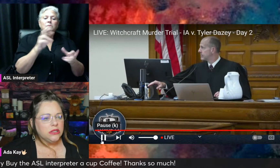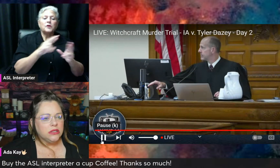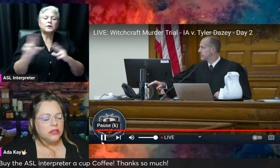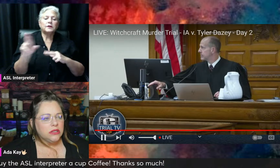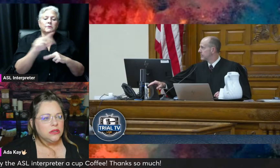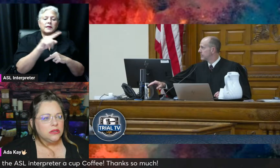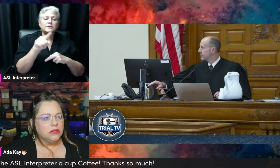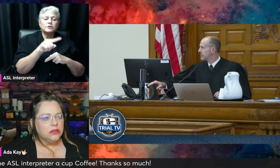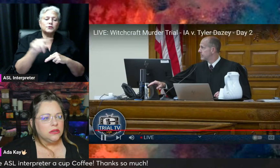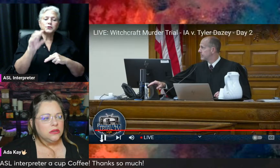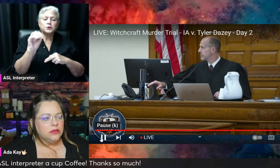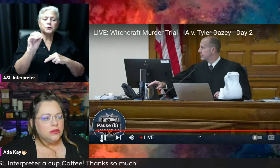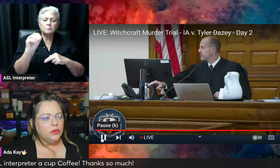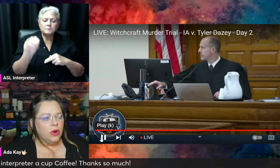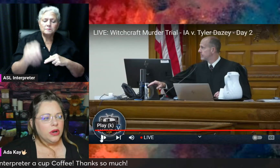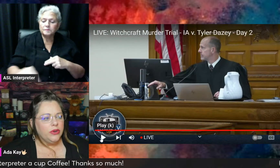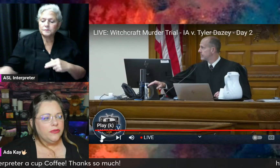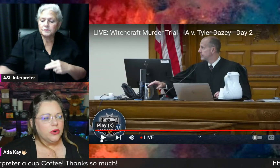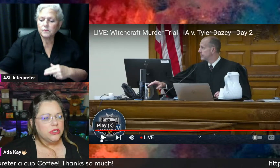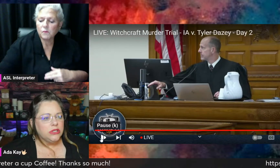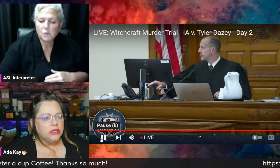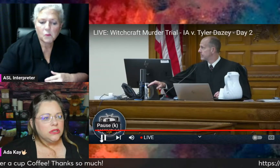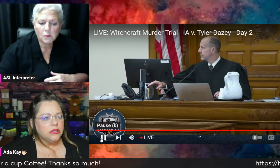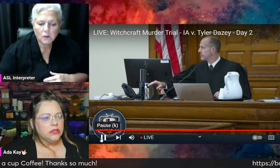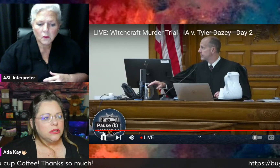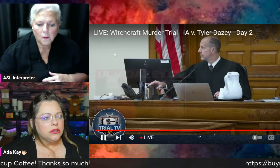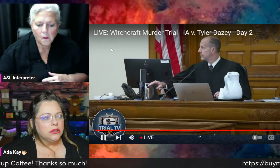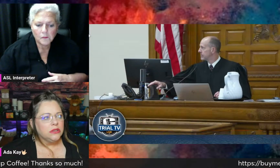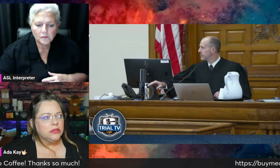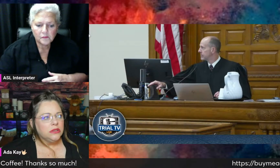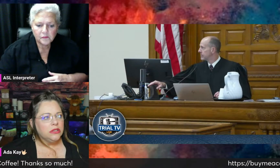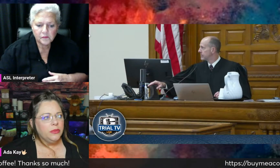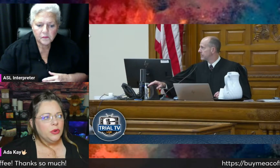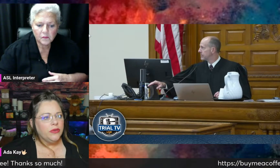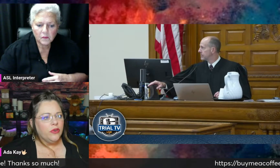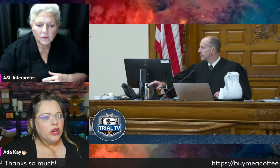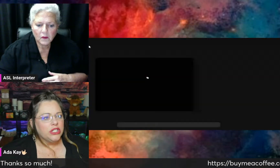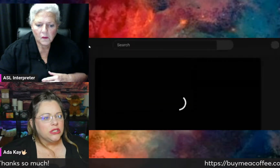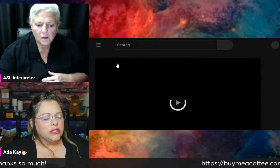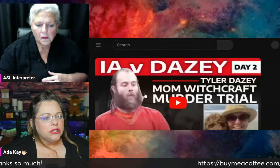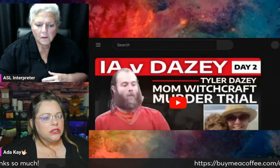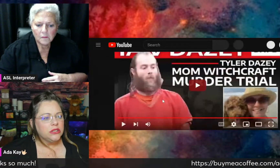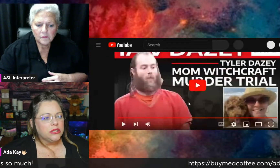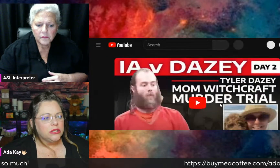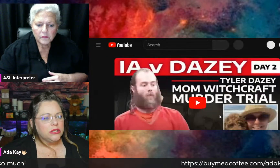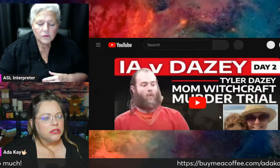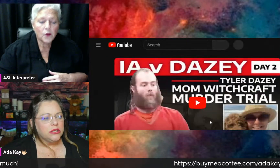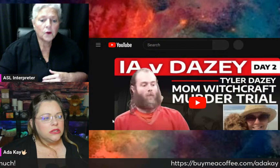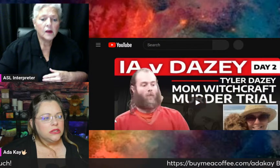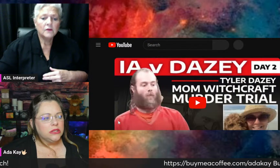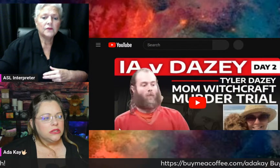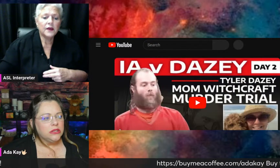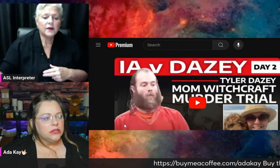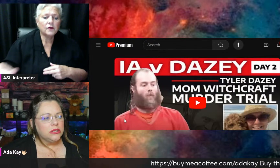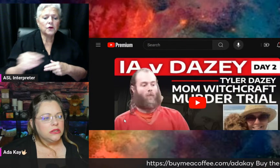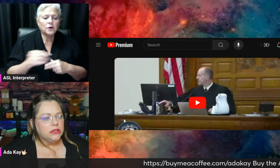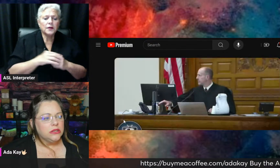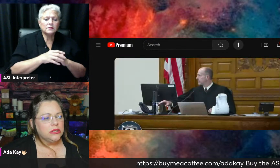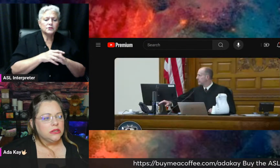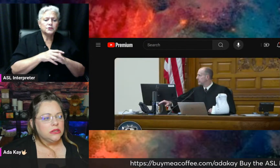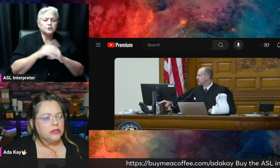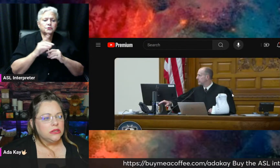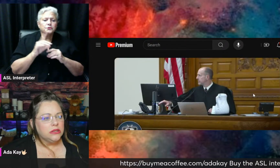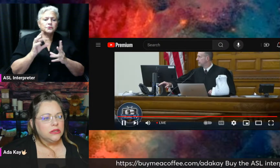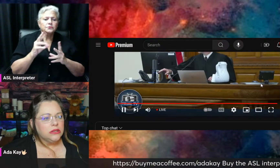paused. Why are we frozen? Let me refresh. No, they're